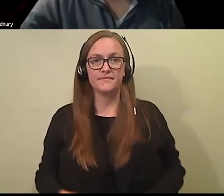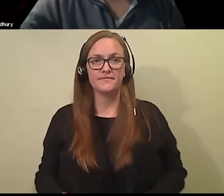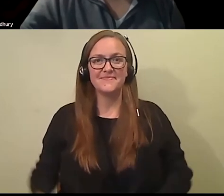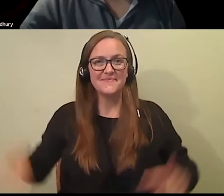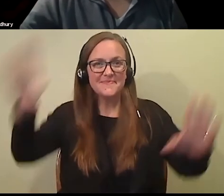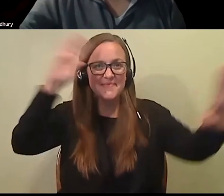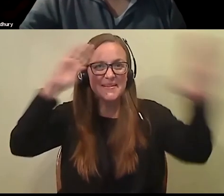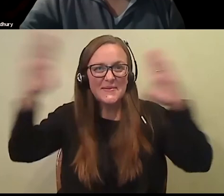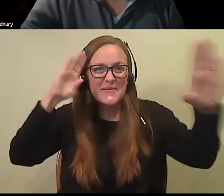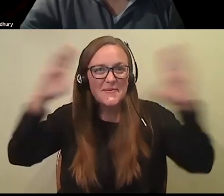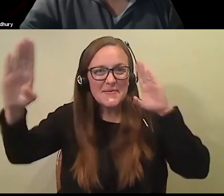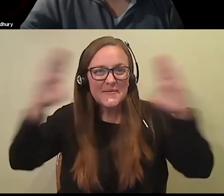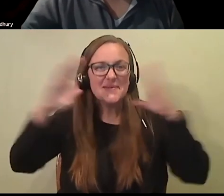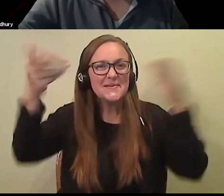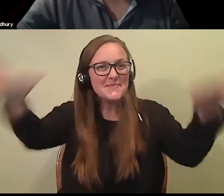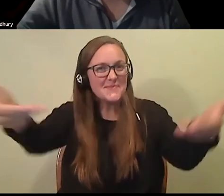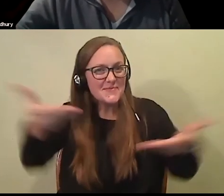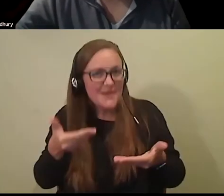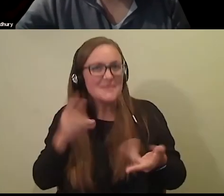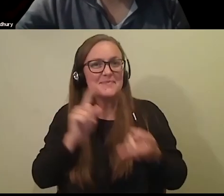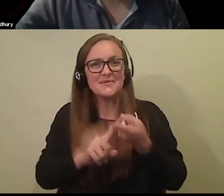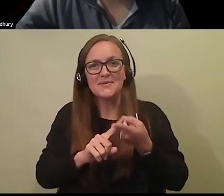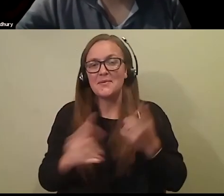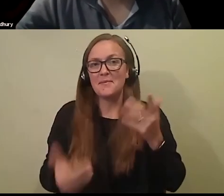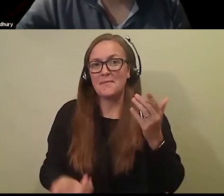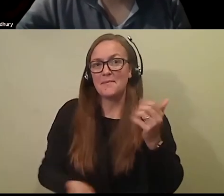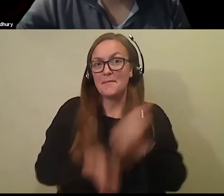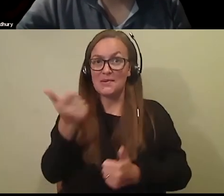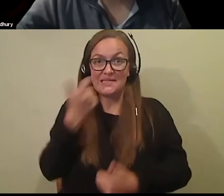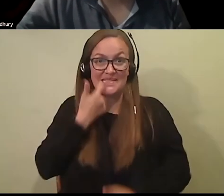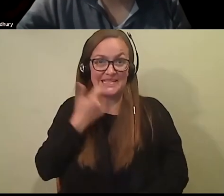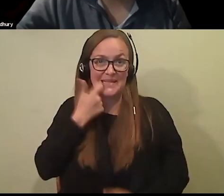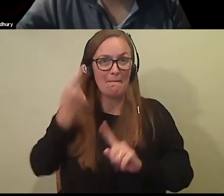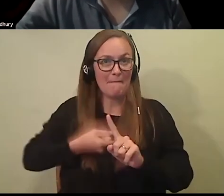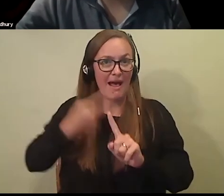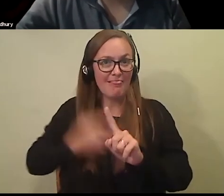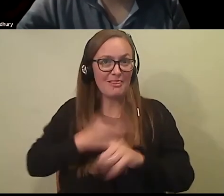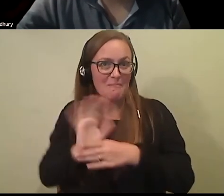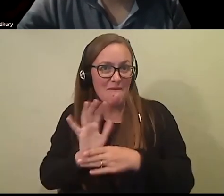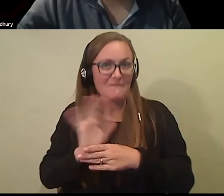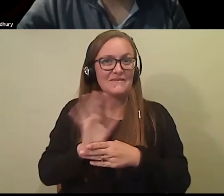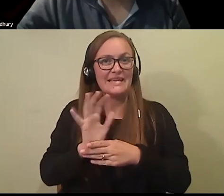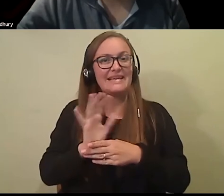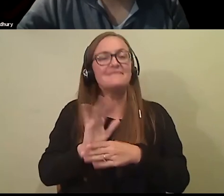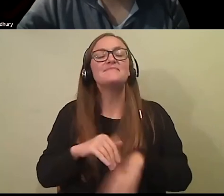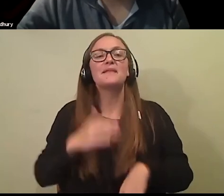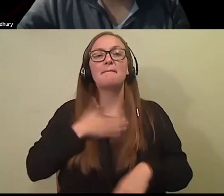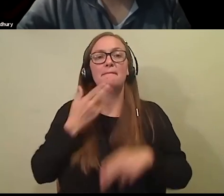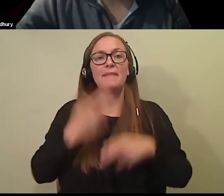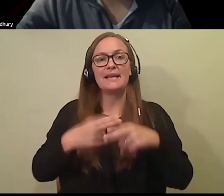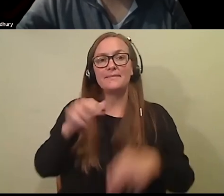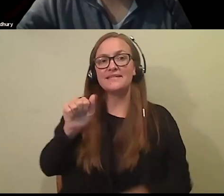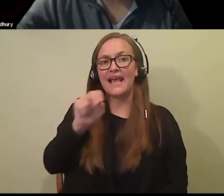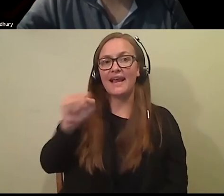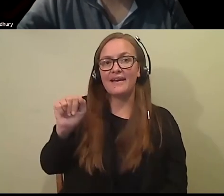Hello, everyone, and welcome to our latest monthly movie night series. My name is Anna Volker, and I'll be your host